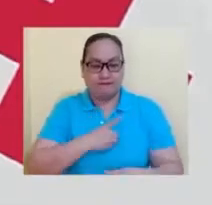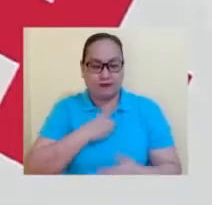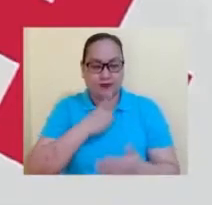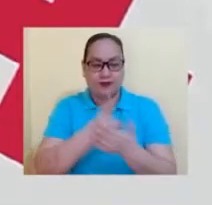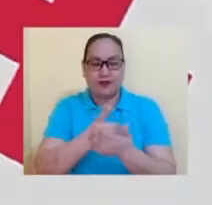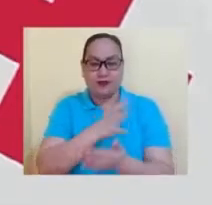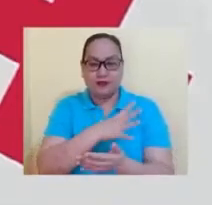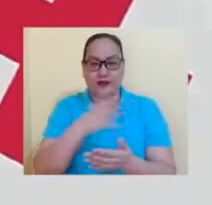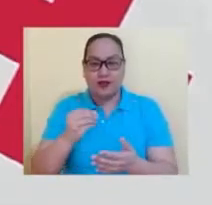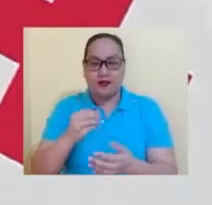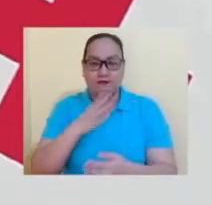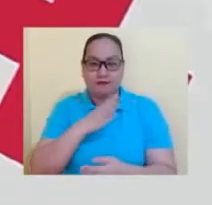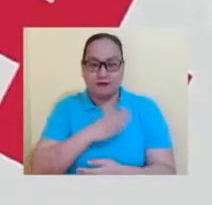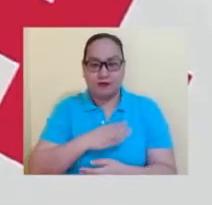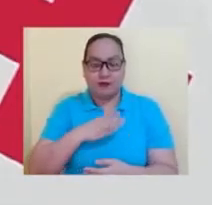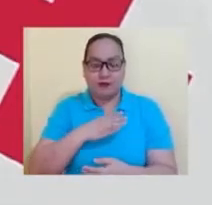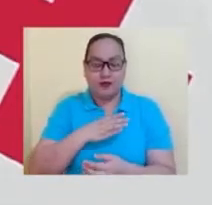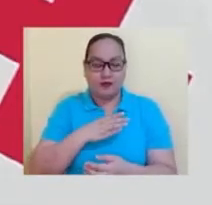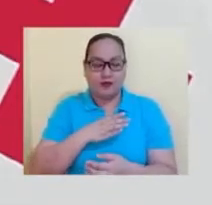towards the victim.